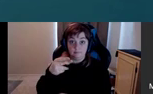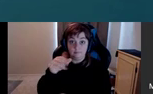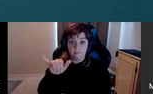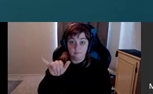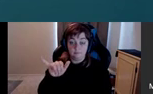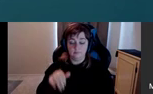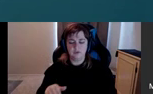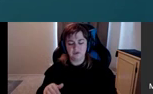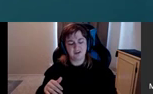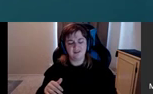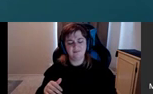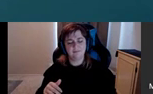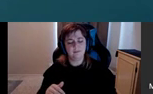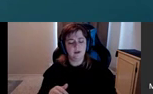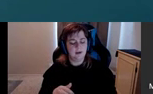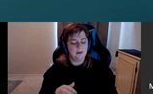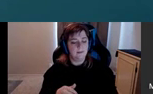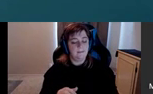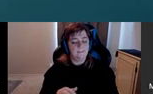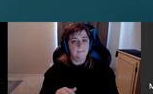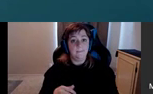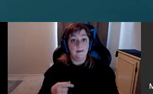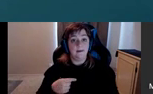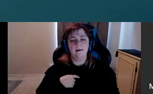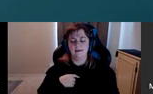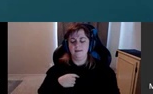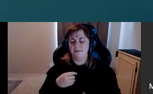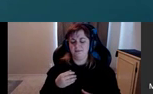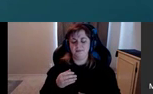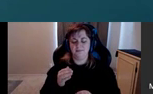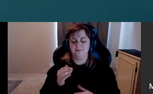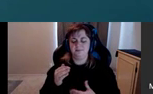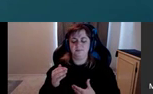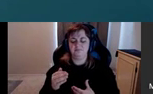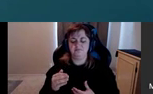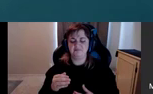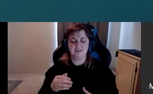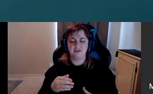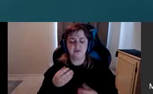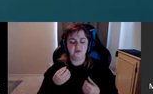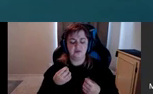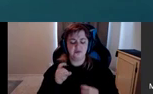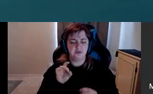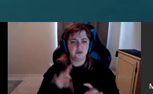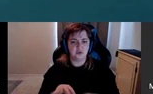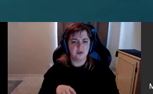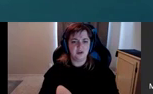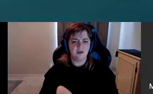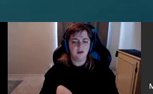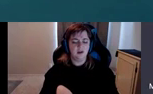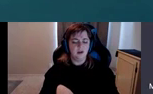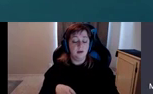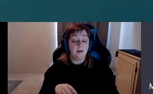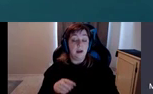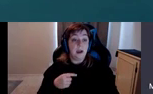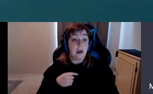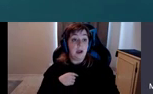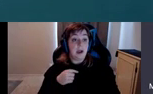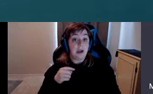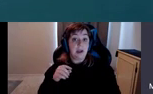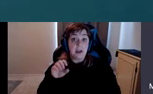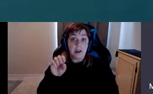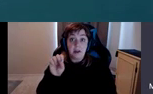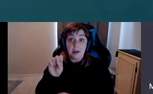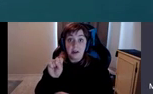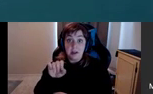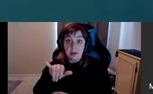one of the things that really bothers me is when people say, I sympathize, but there's no buts about it. Right. No